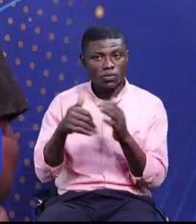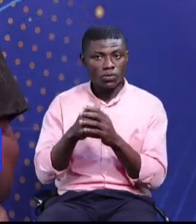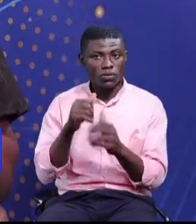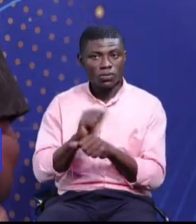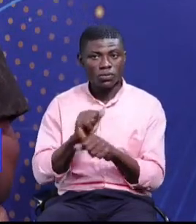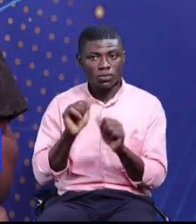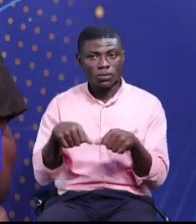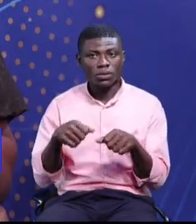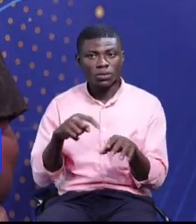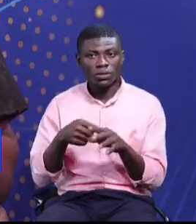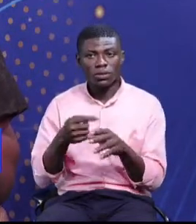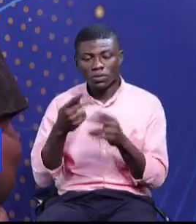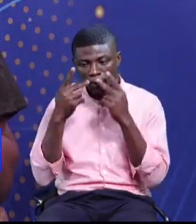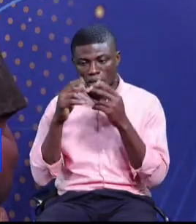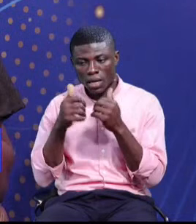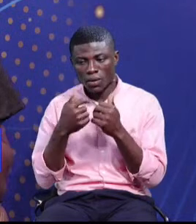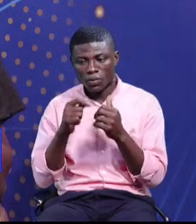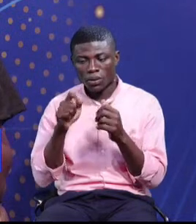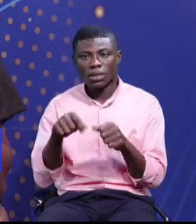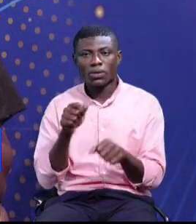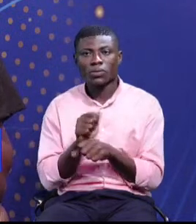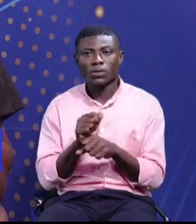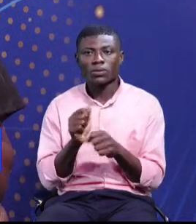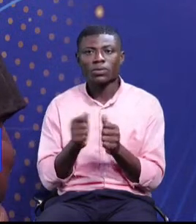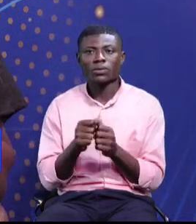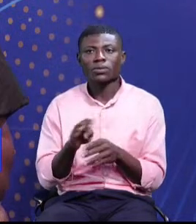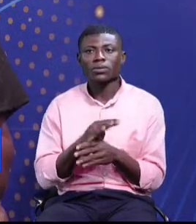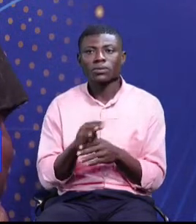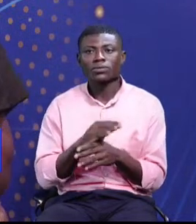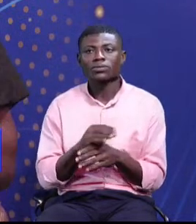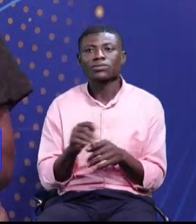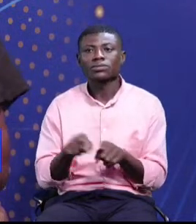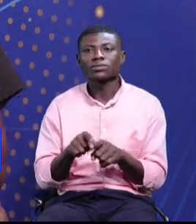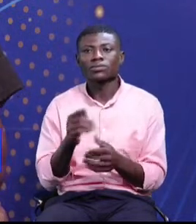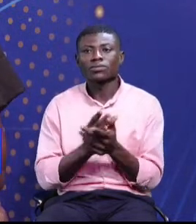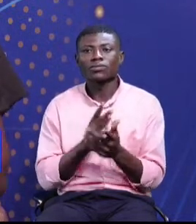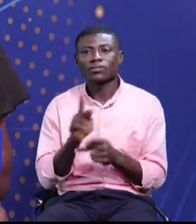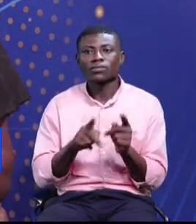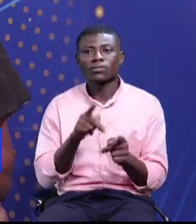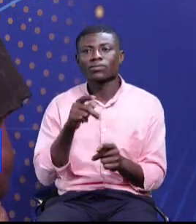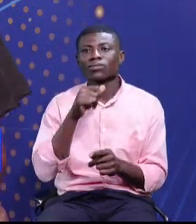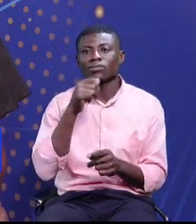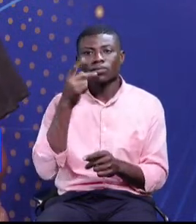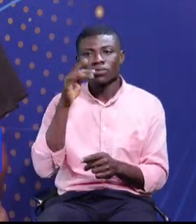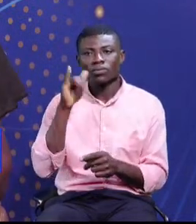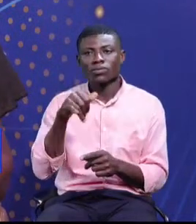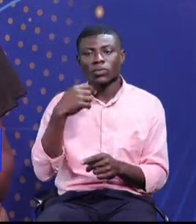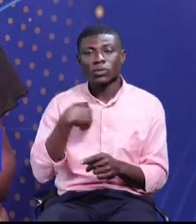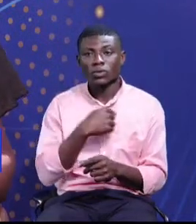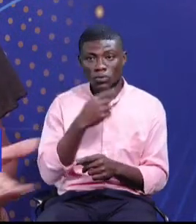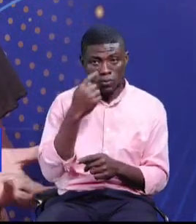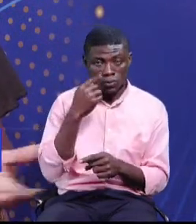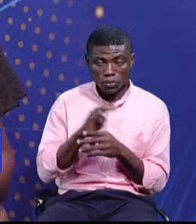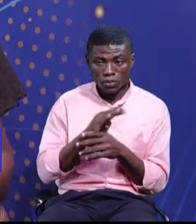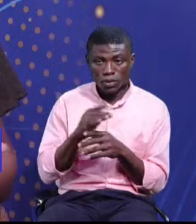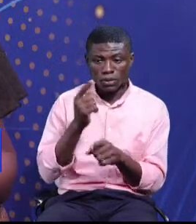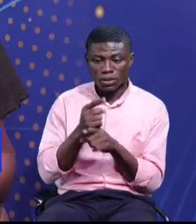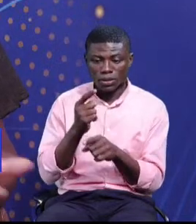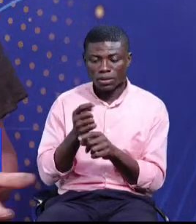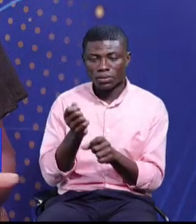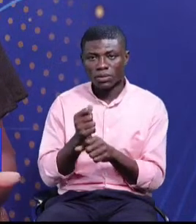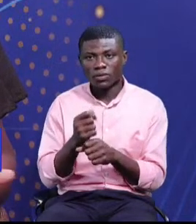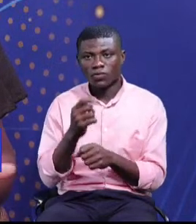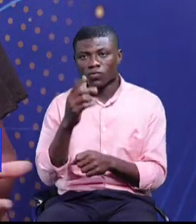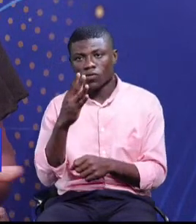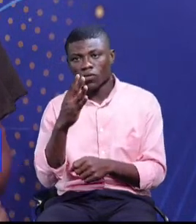they can now start looking at how we're going to scale the business. And some people don't really get to see that, because you don't look at scaling the business until 4 or